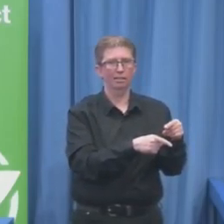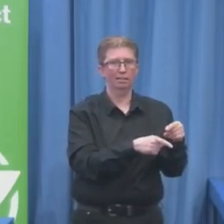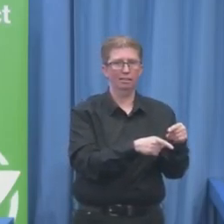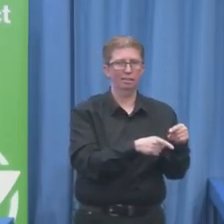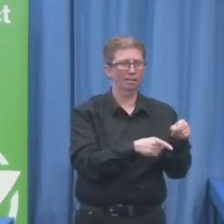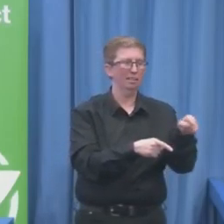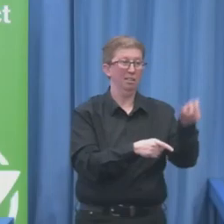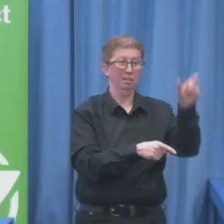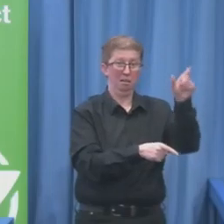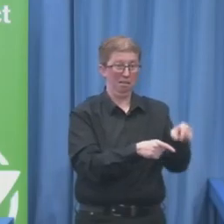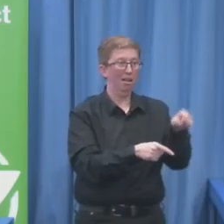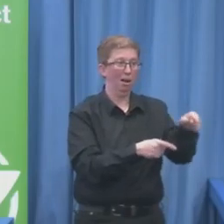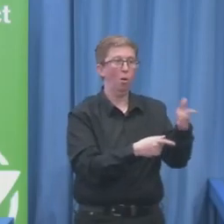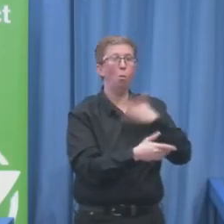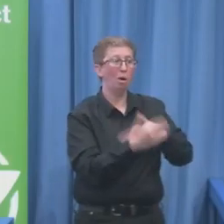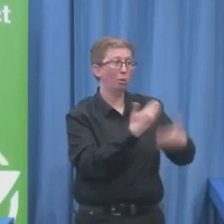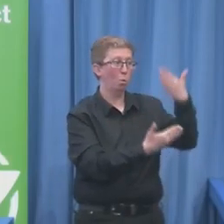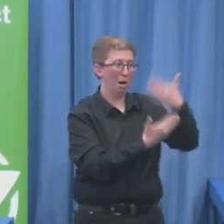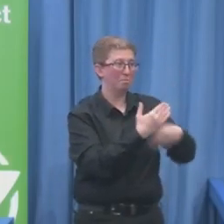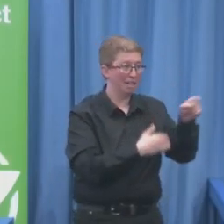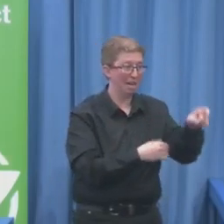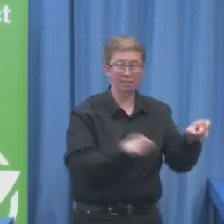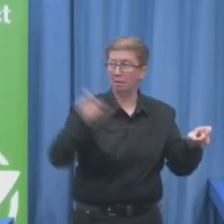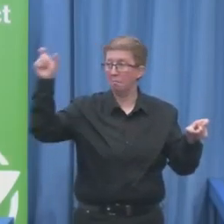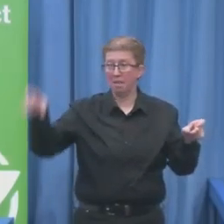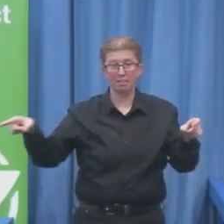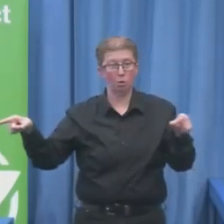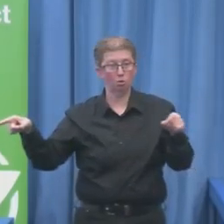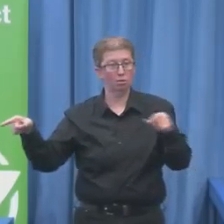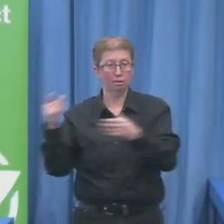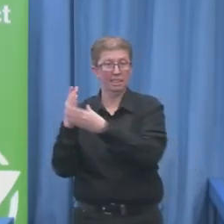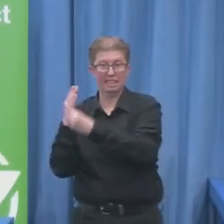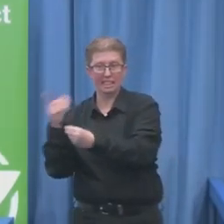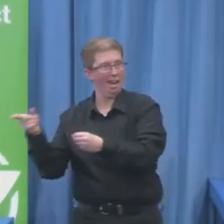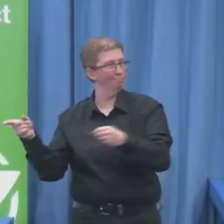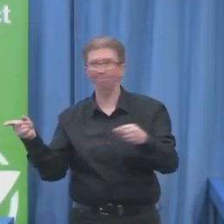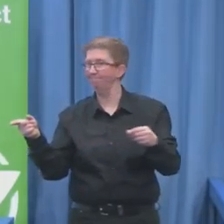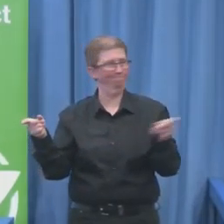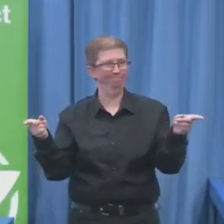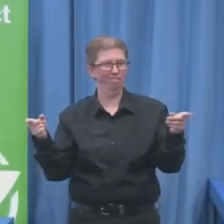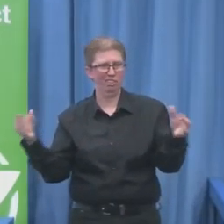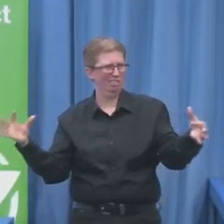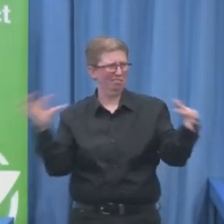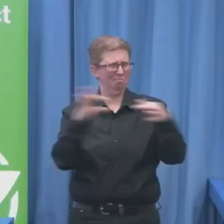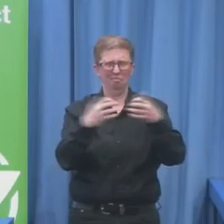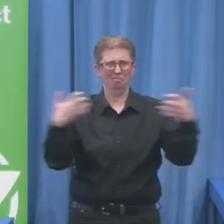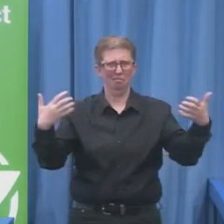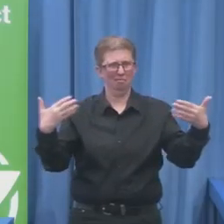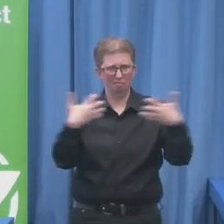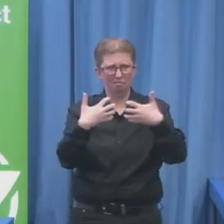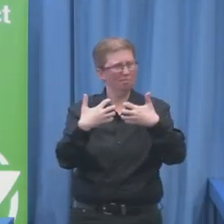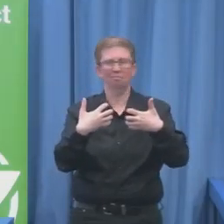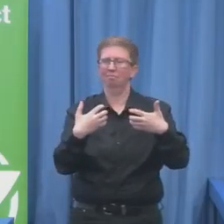perhaps, and then we want to change to the panelists. Do I see anybody?